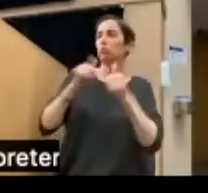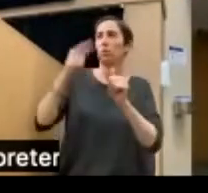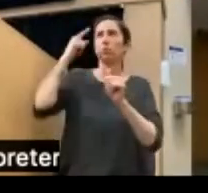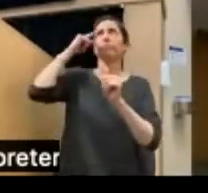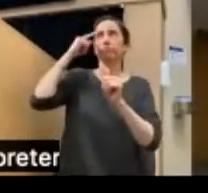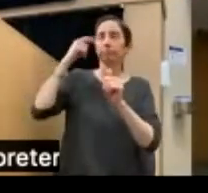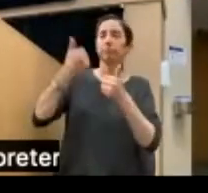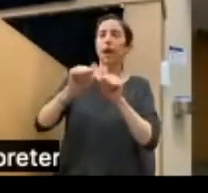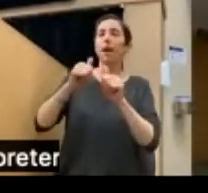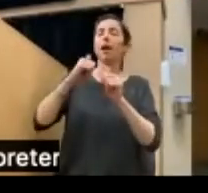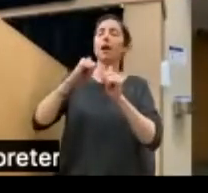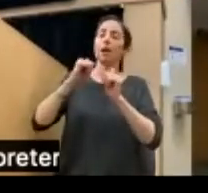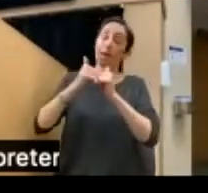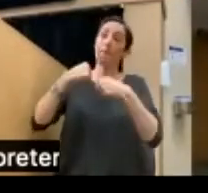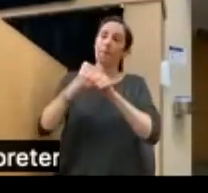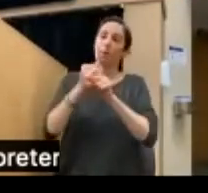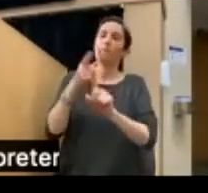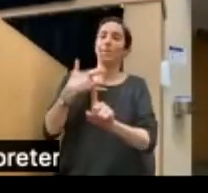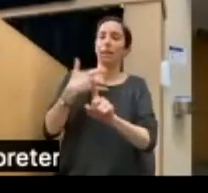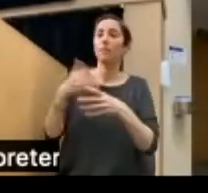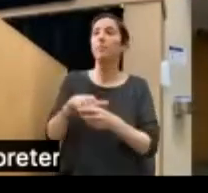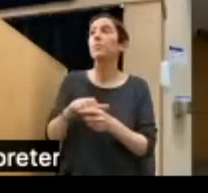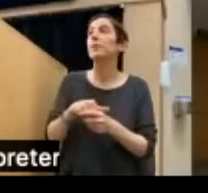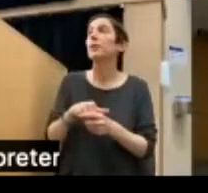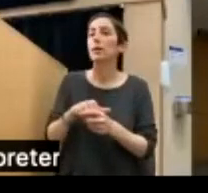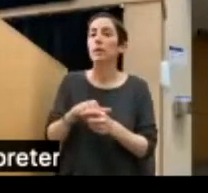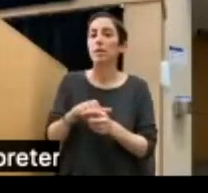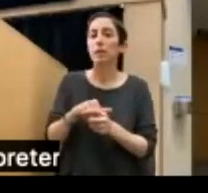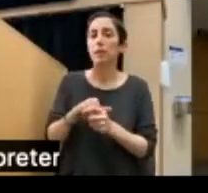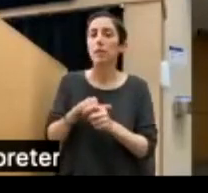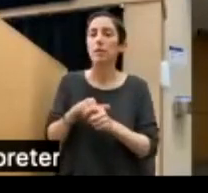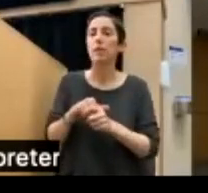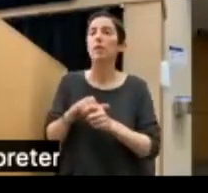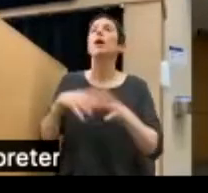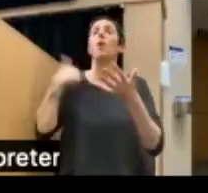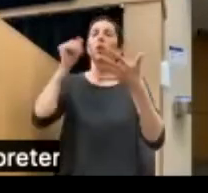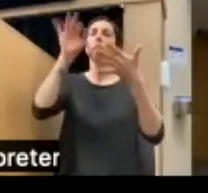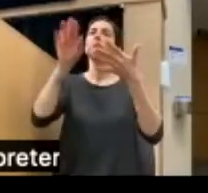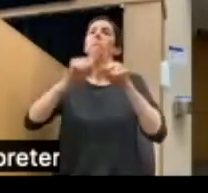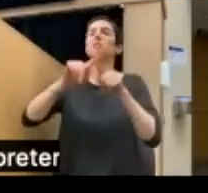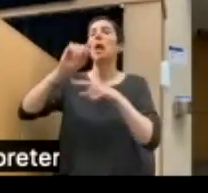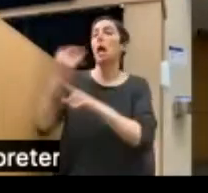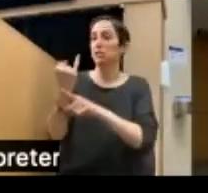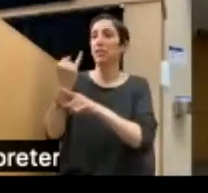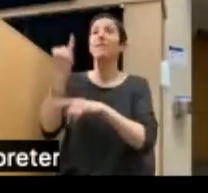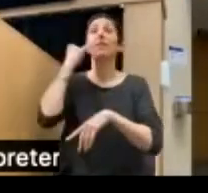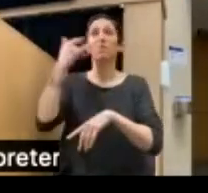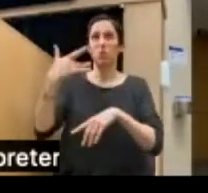And go ahead and raise your hand if any of these adjectives capture that feeling. You felt